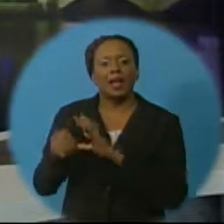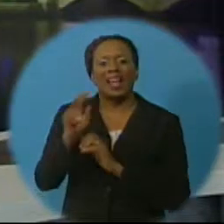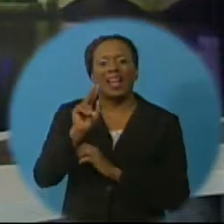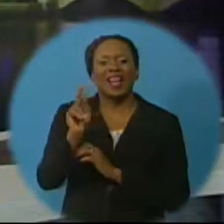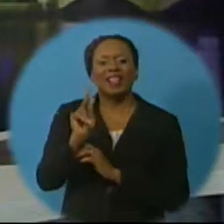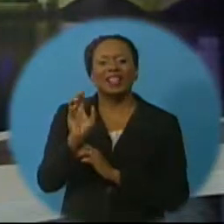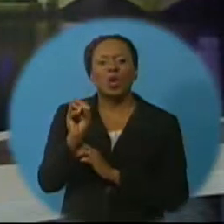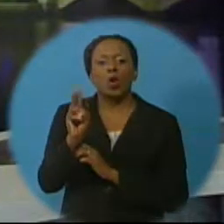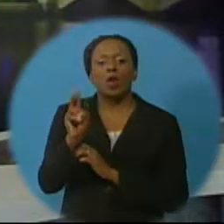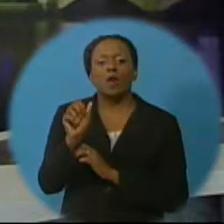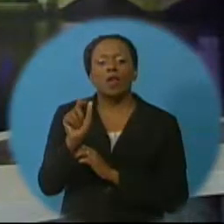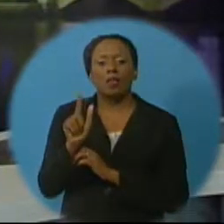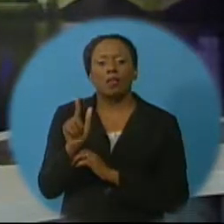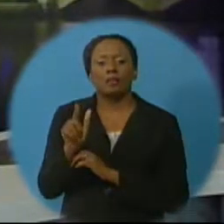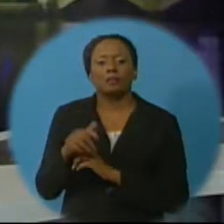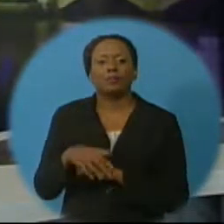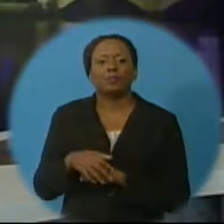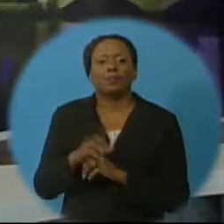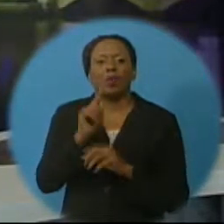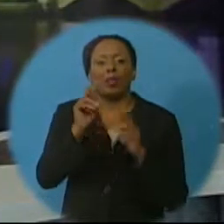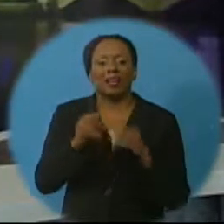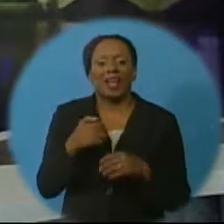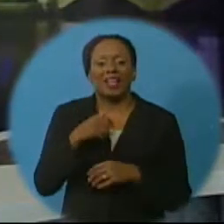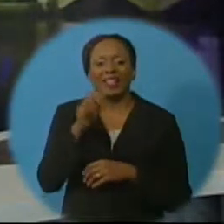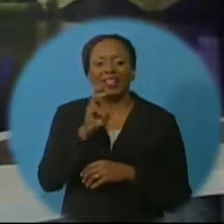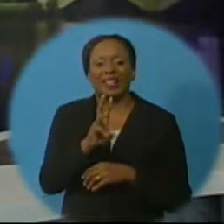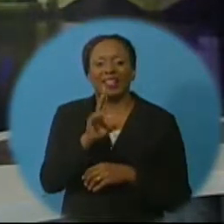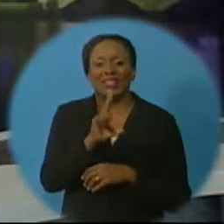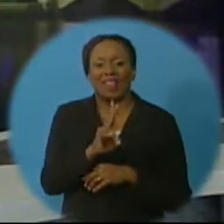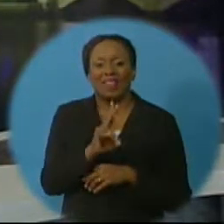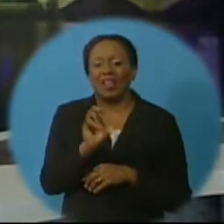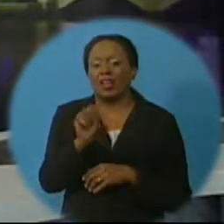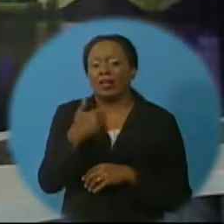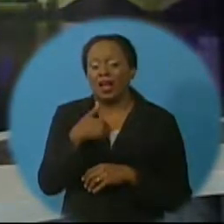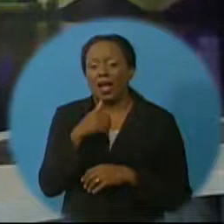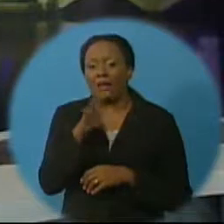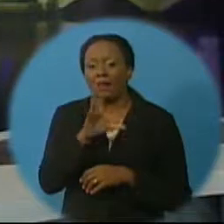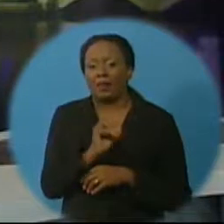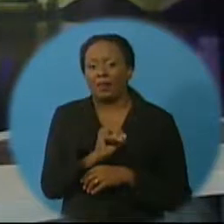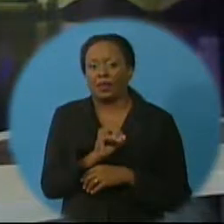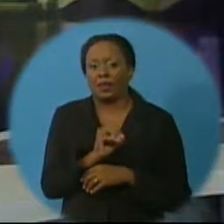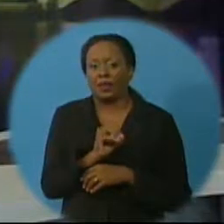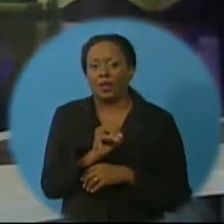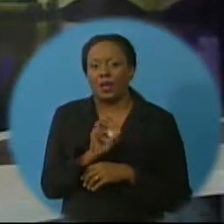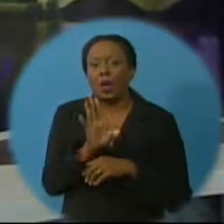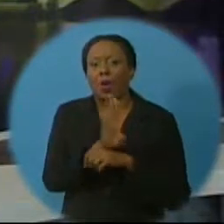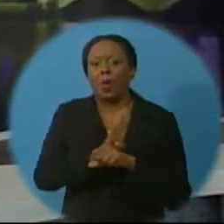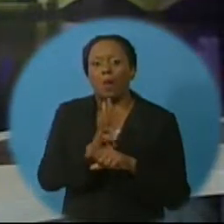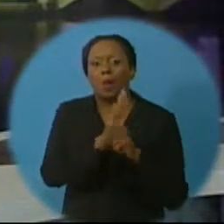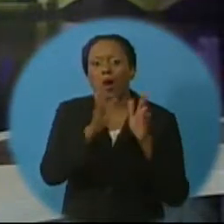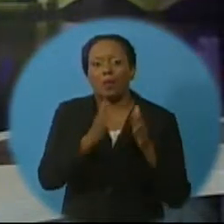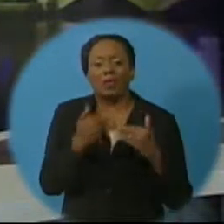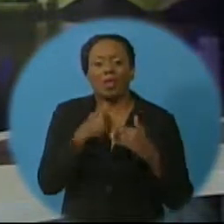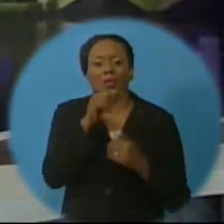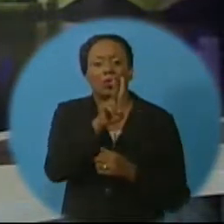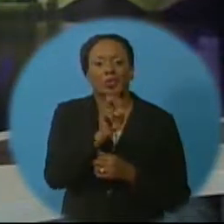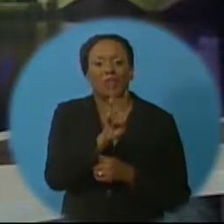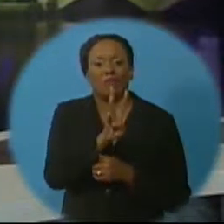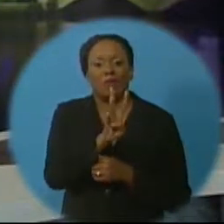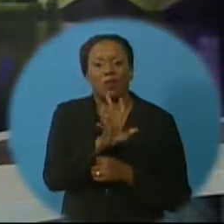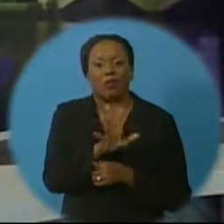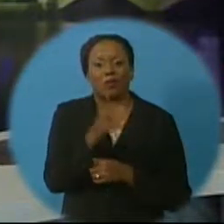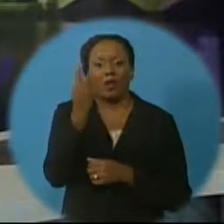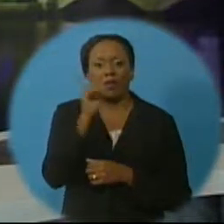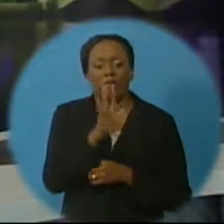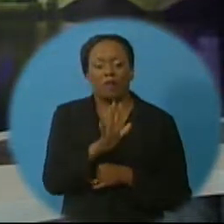Kensington Oval today. Phillips made 67 while Dowrich is unbeaten on 50 as the Bajans reached 243